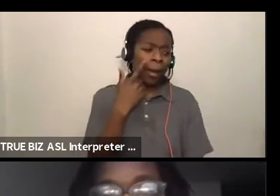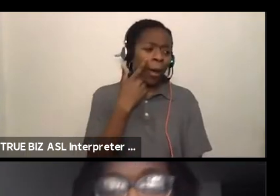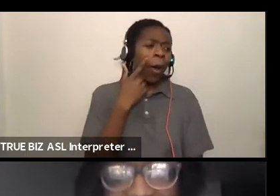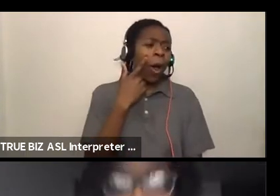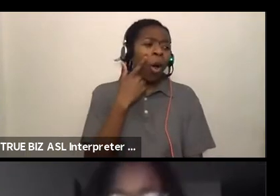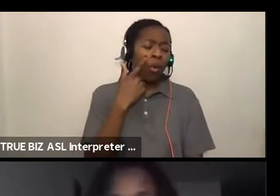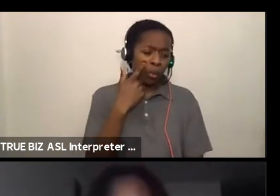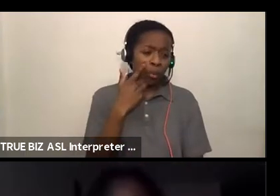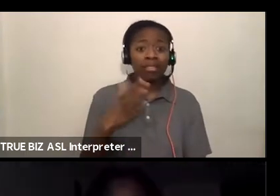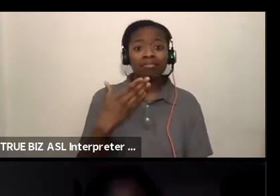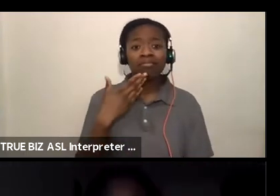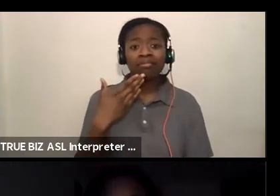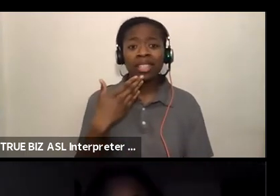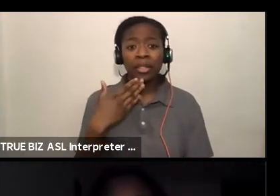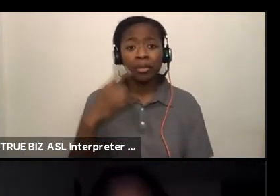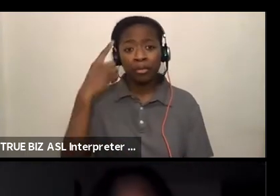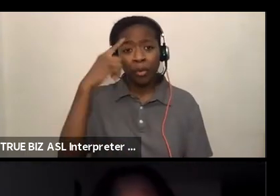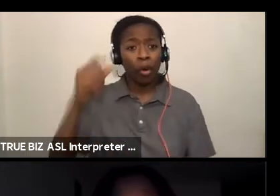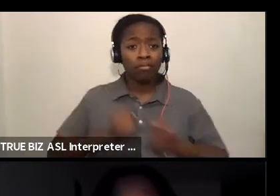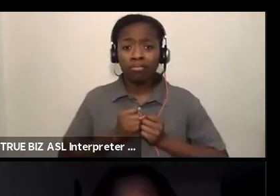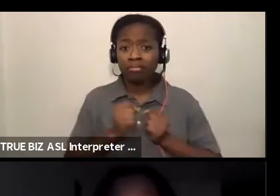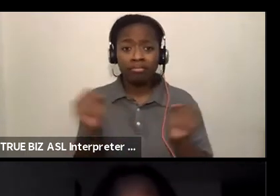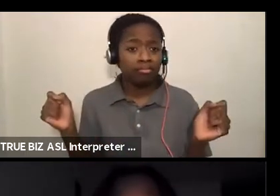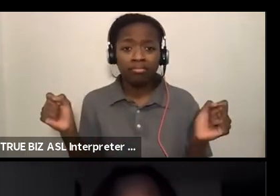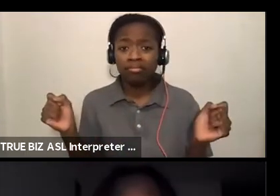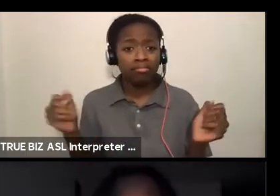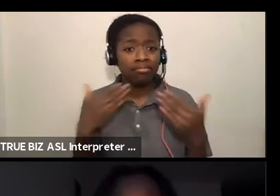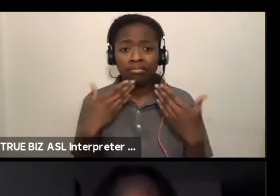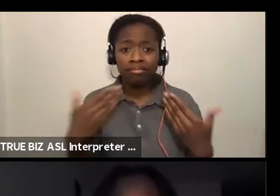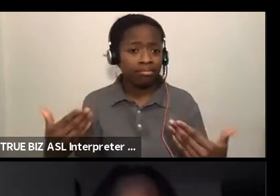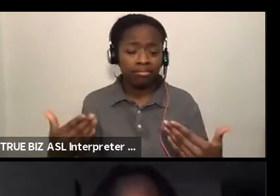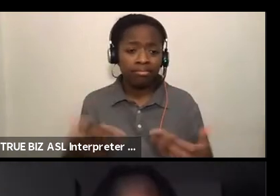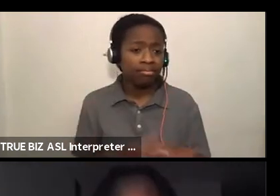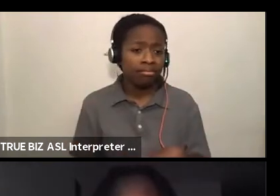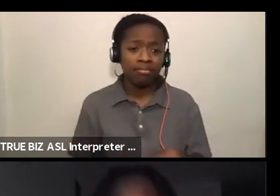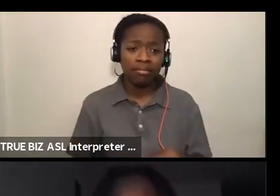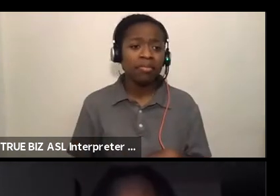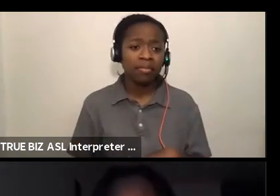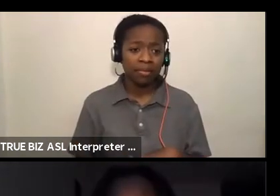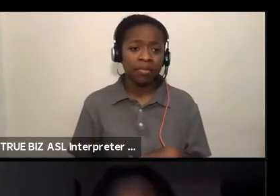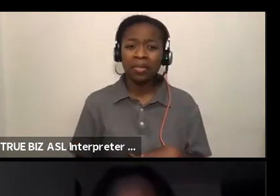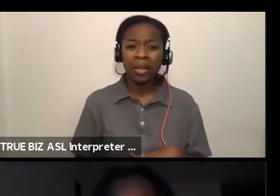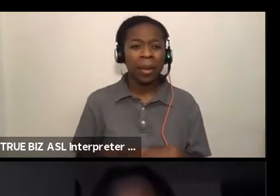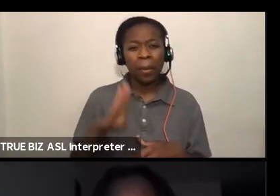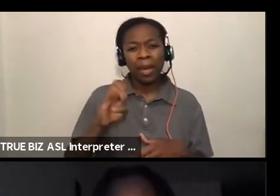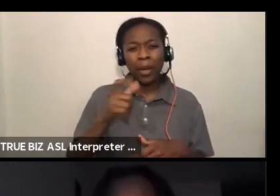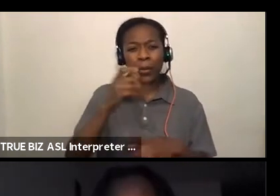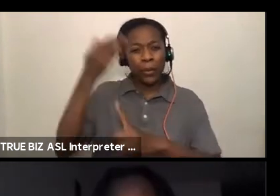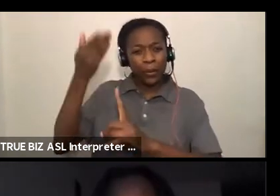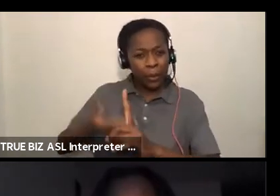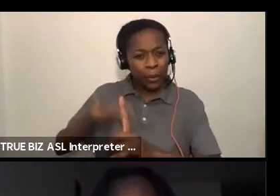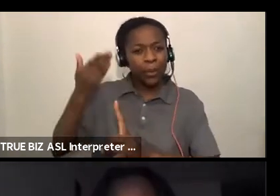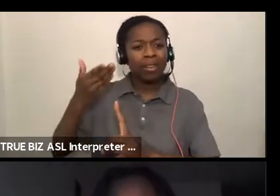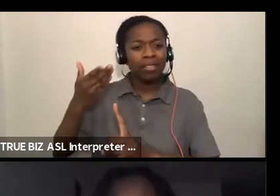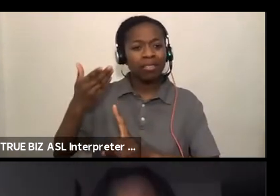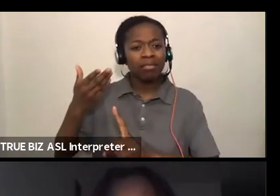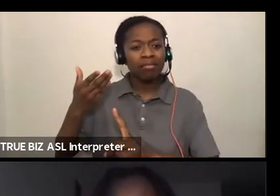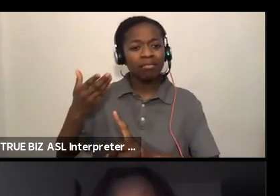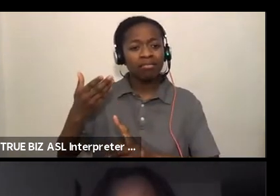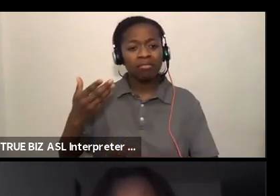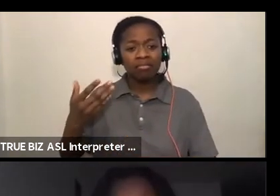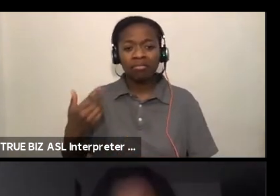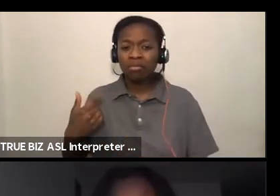Thank you for being vulnerable with us like that and sharing that testimony and being who you are and just know you how loved you are